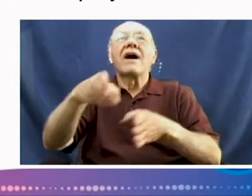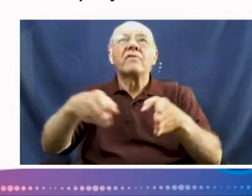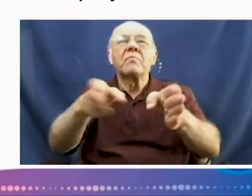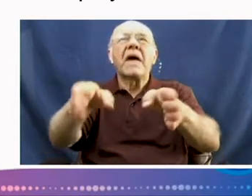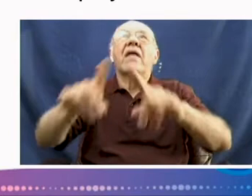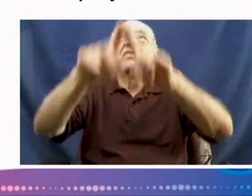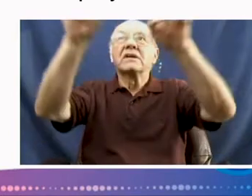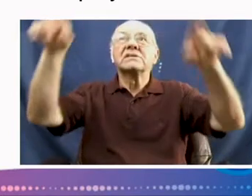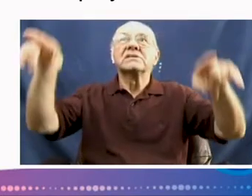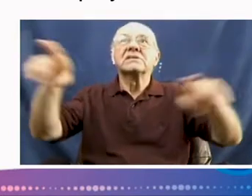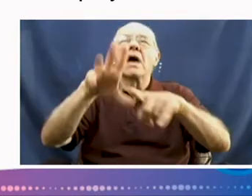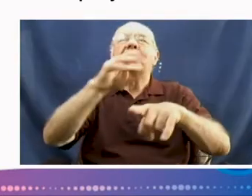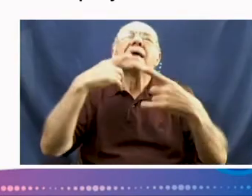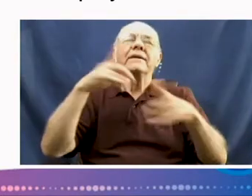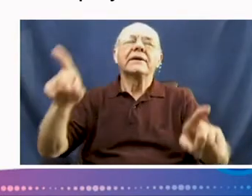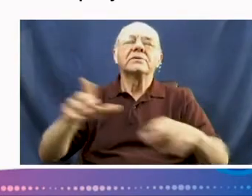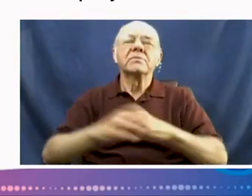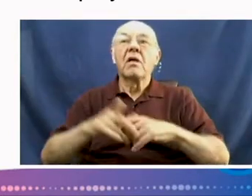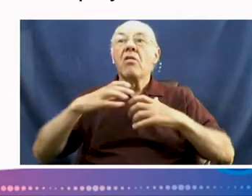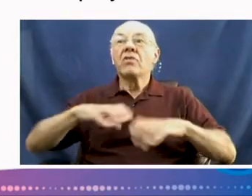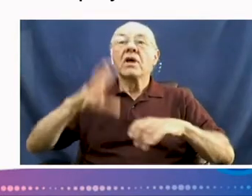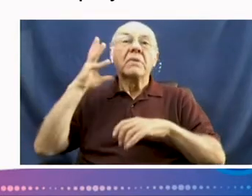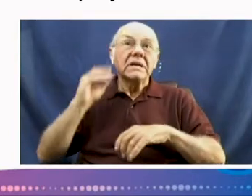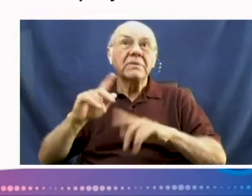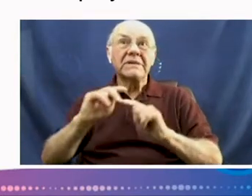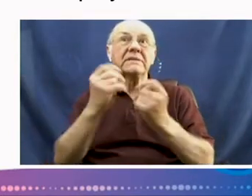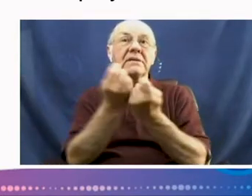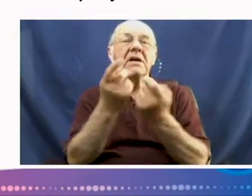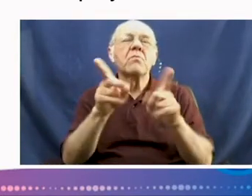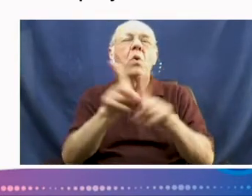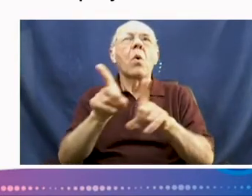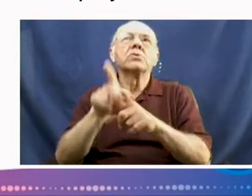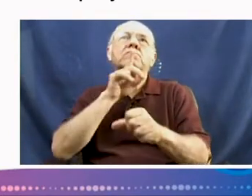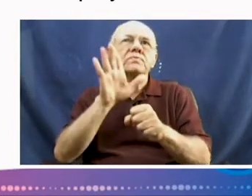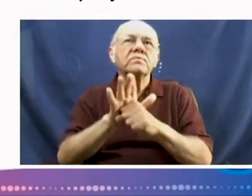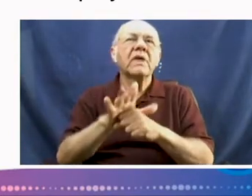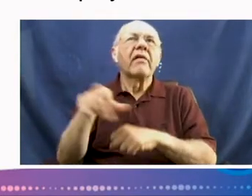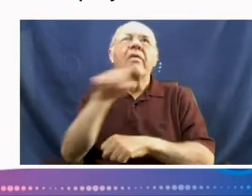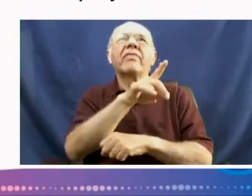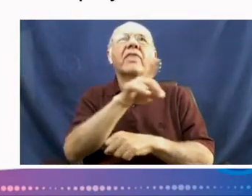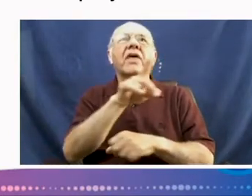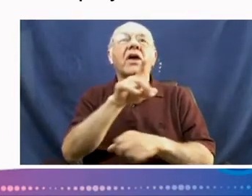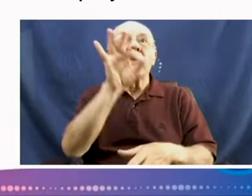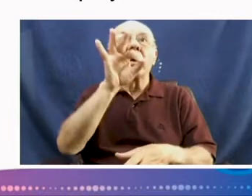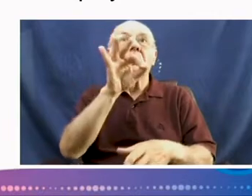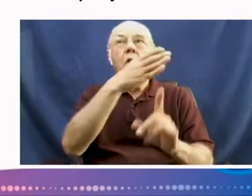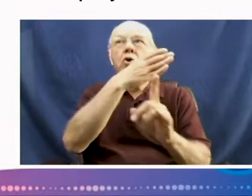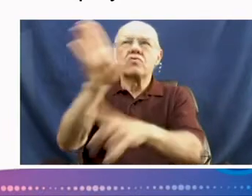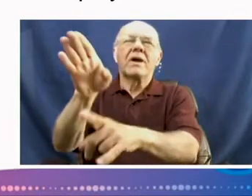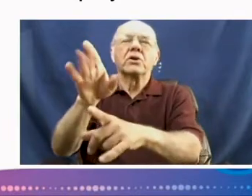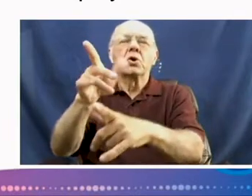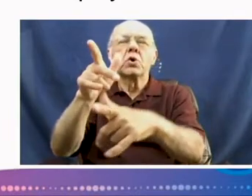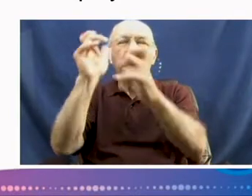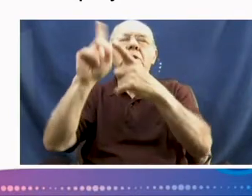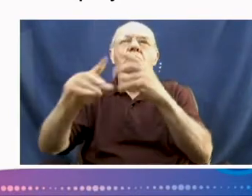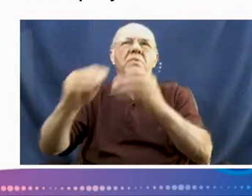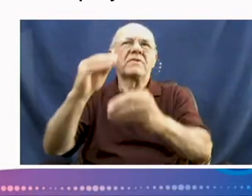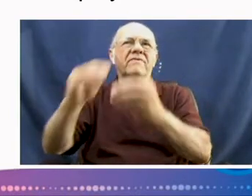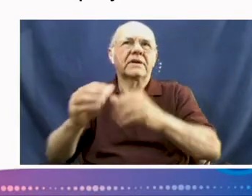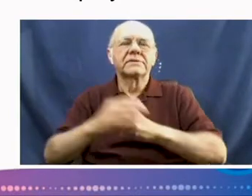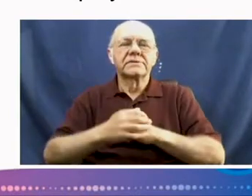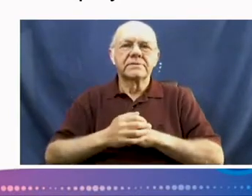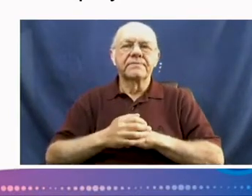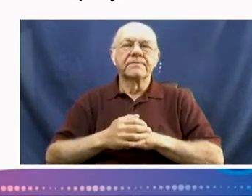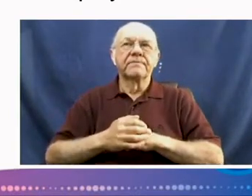announcements. The customer experience team also ensures that their findings are directed quickly to be rectified. All issues